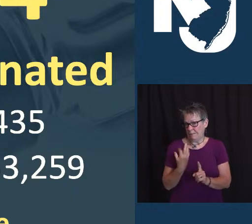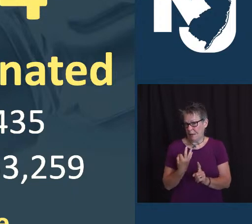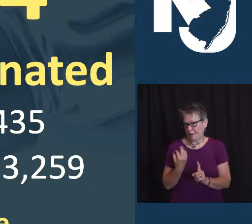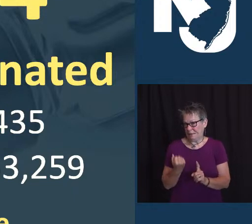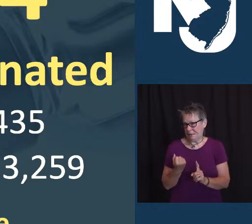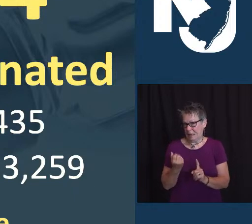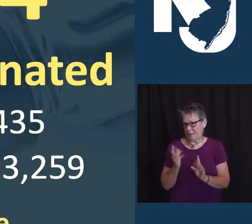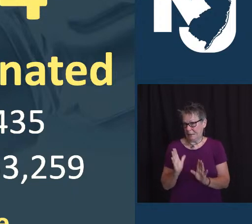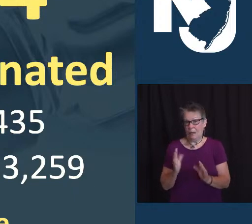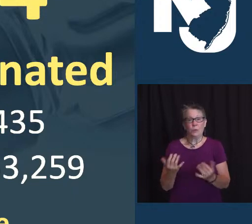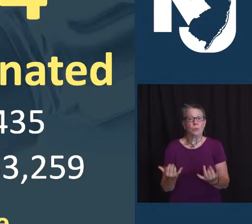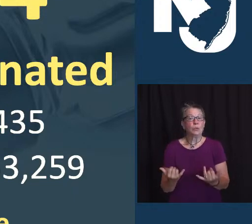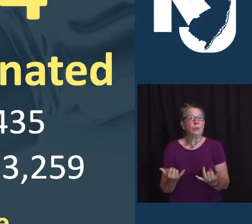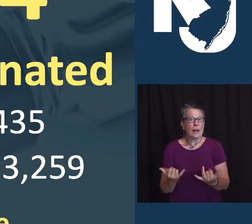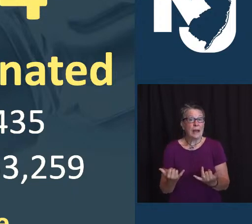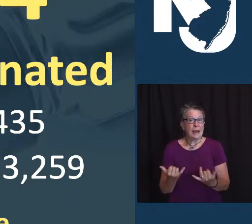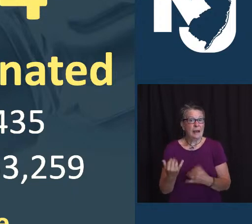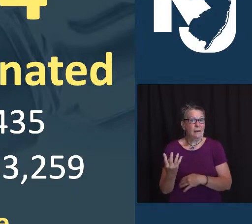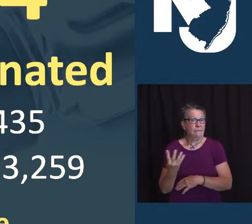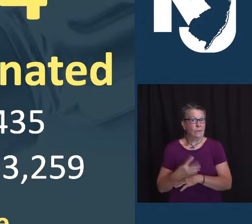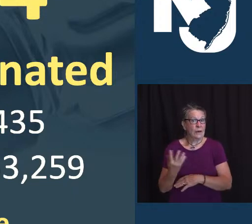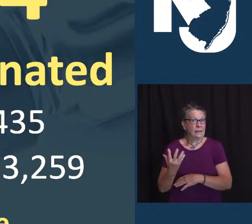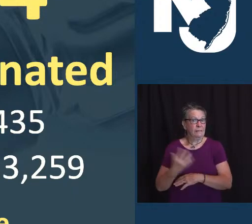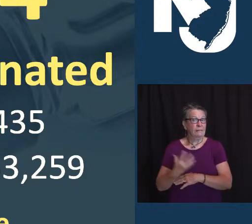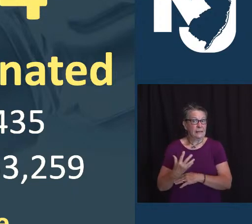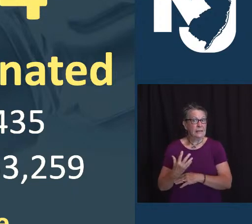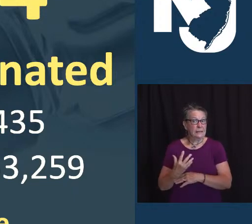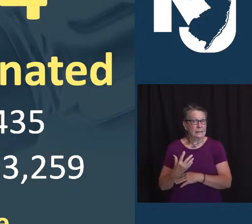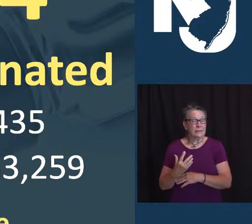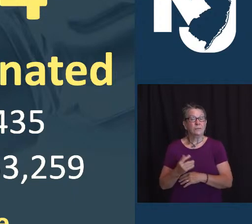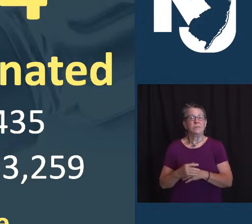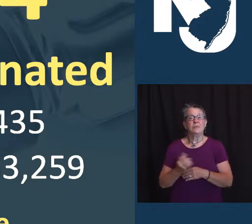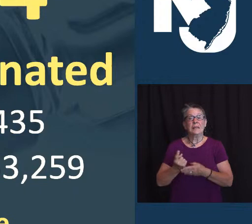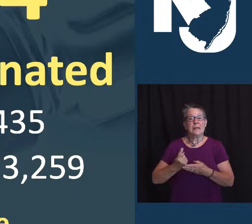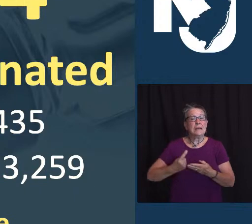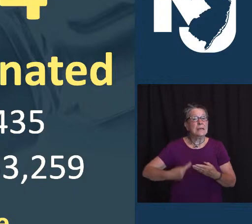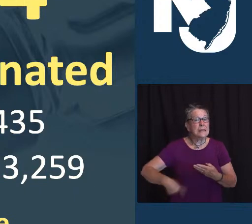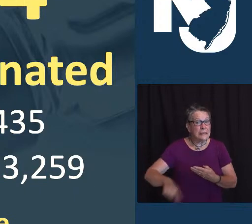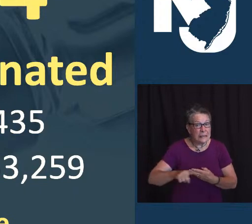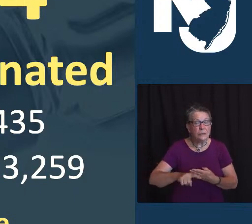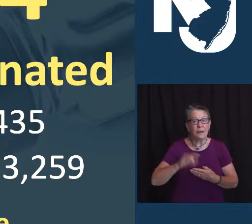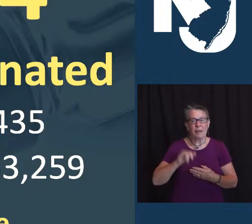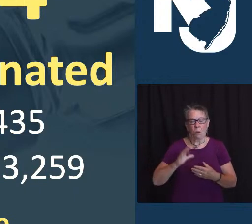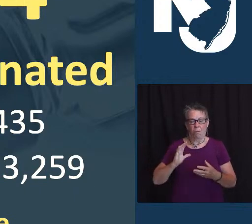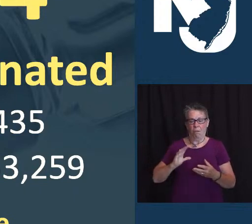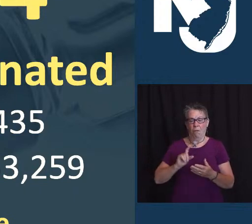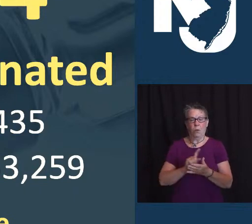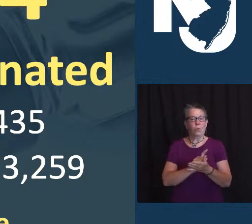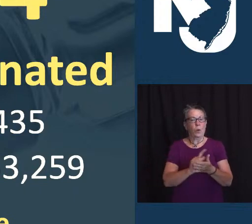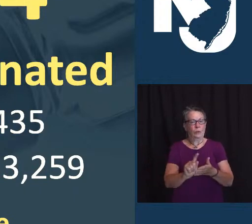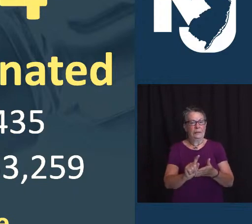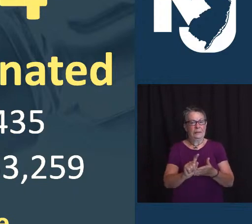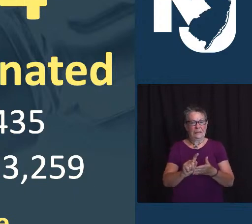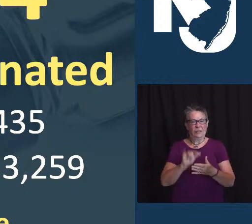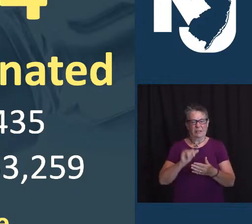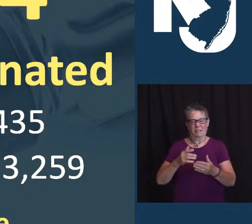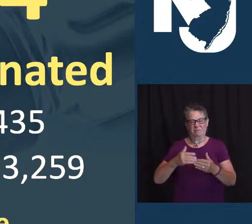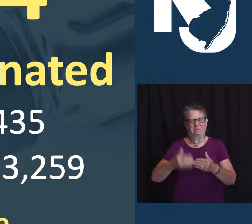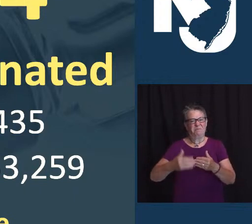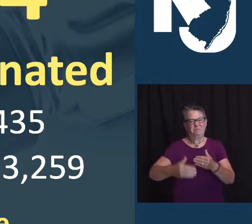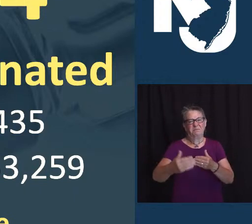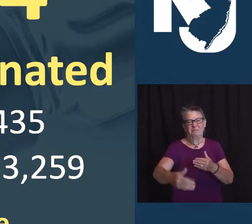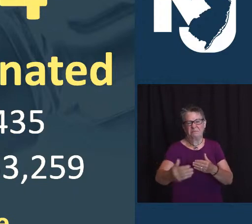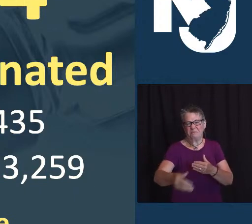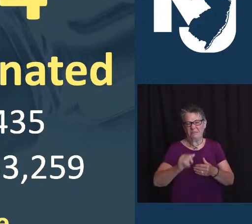have an entire week's worth of data. We will still provide online updates every day on our dashboard and through our